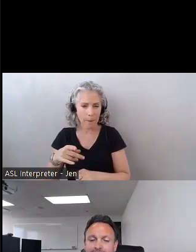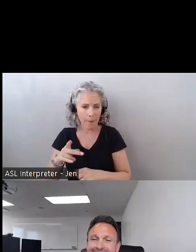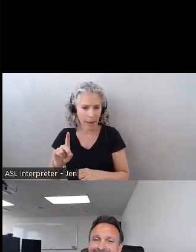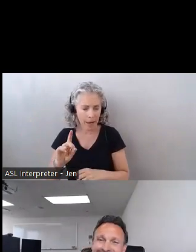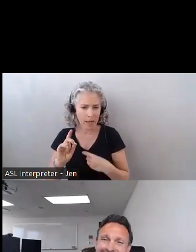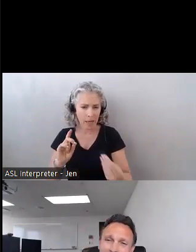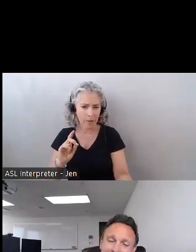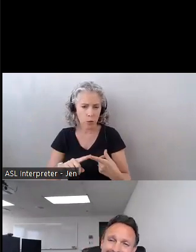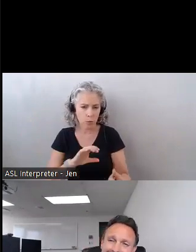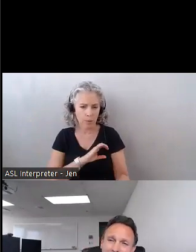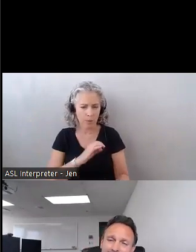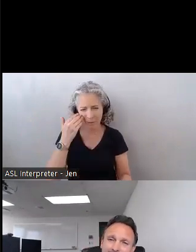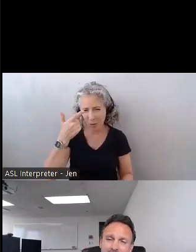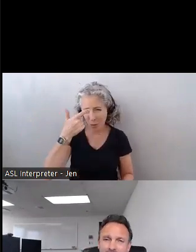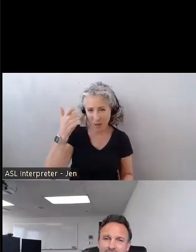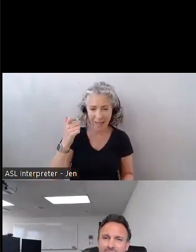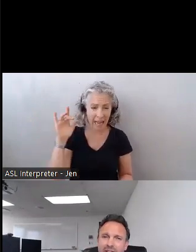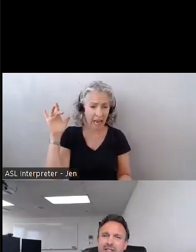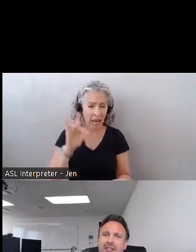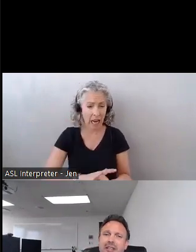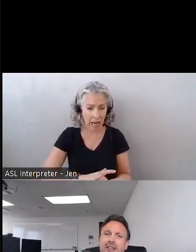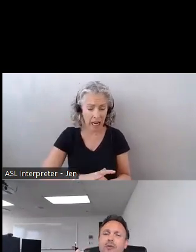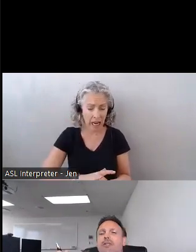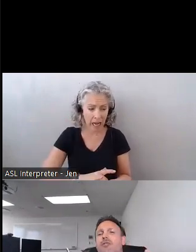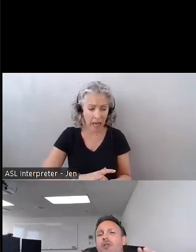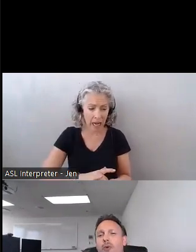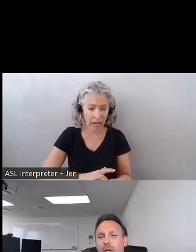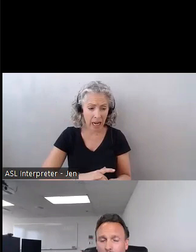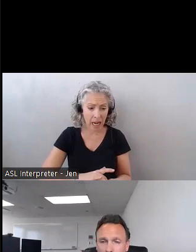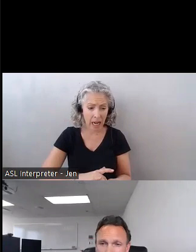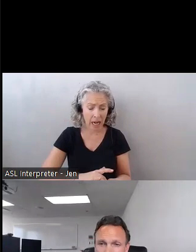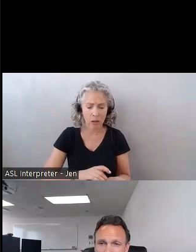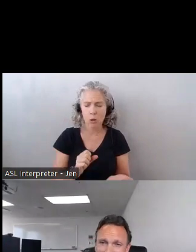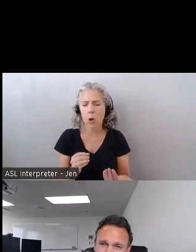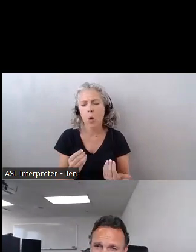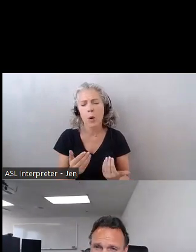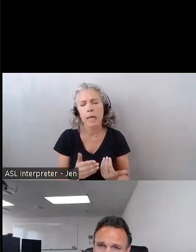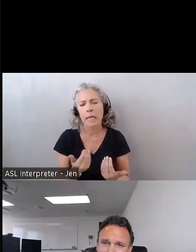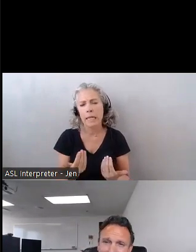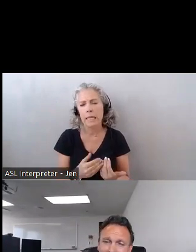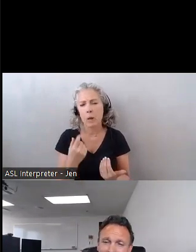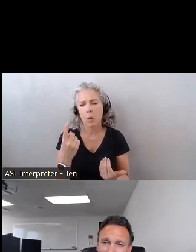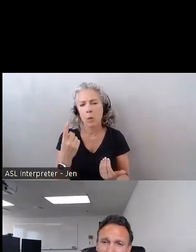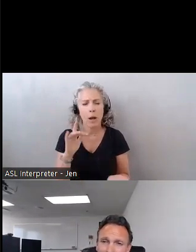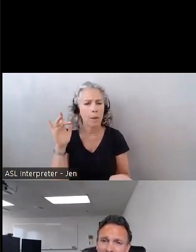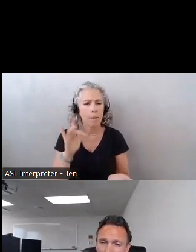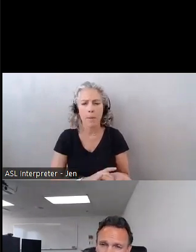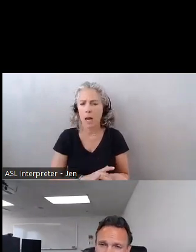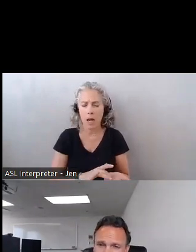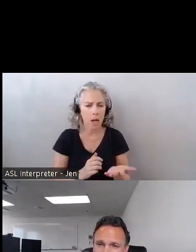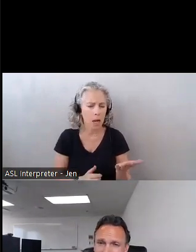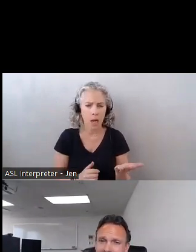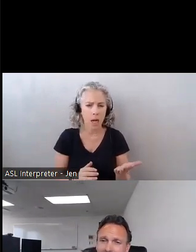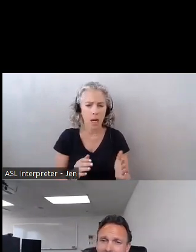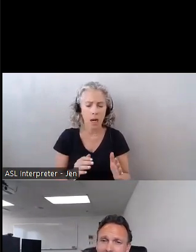enforcement, see, because when they hit the button, the use is so simple. There's a button, it's in single app mode. When they open